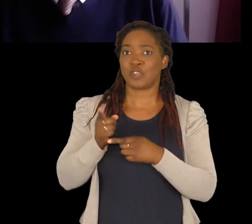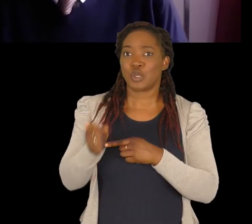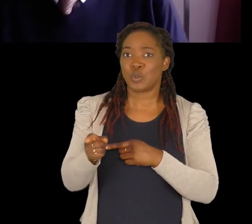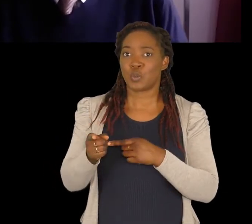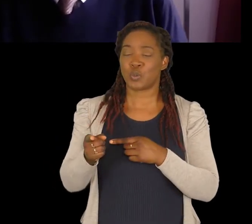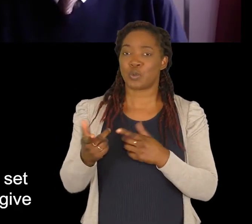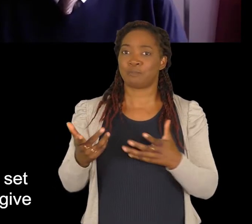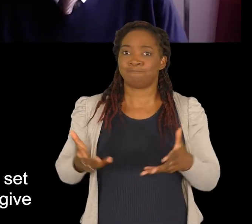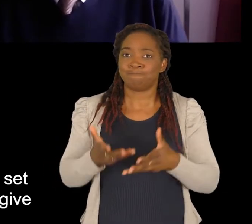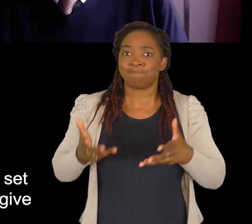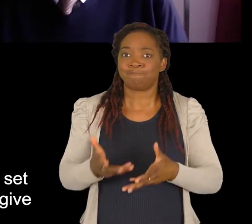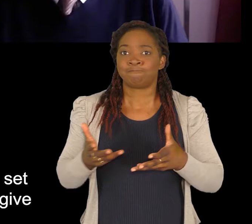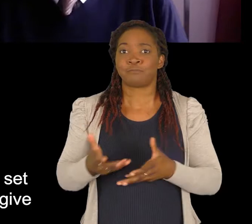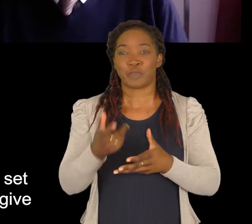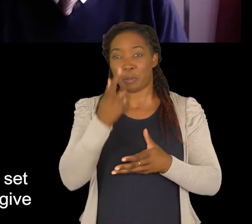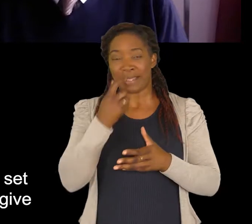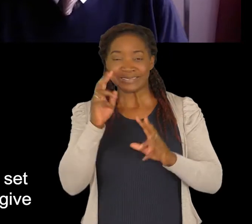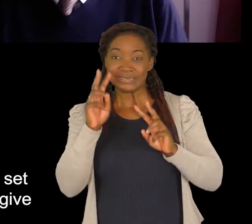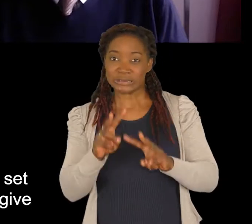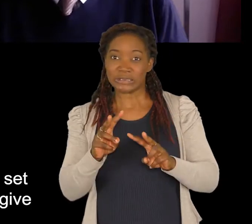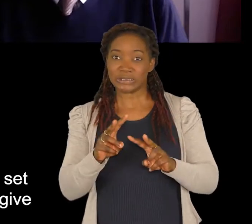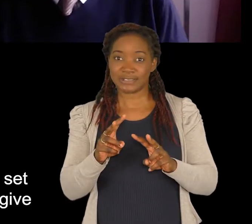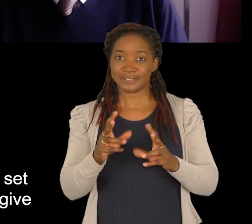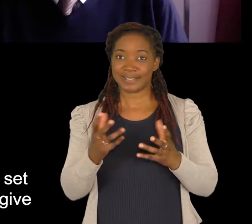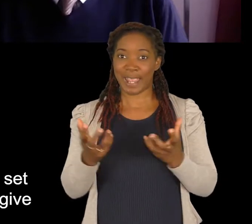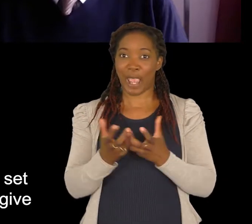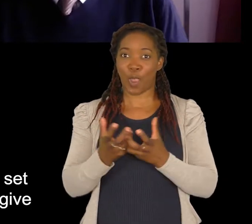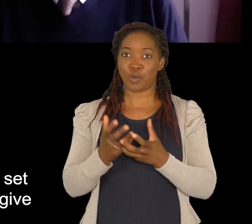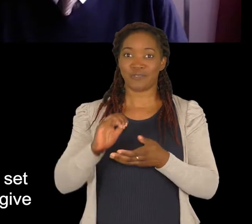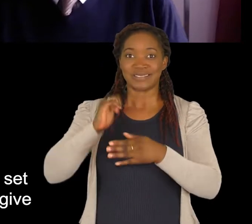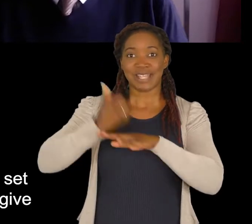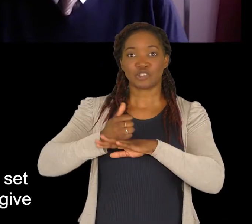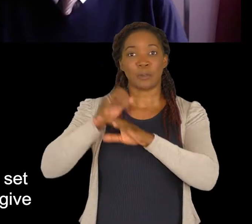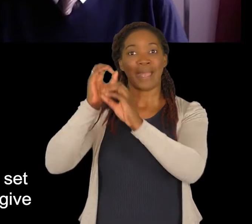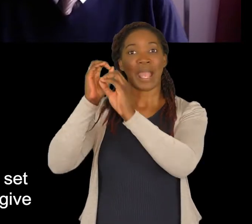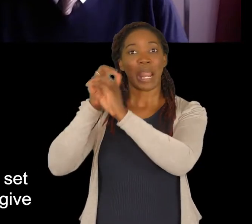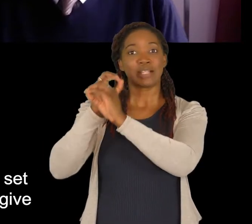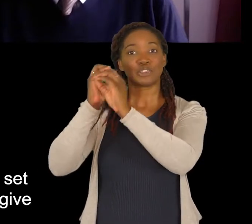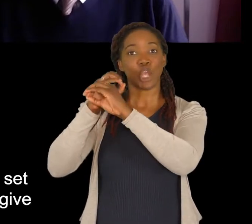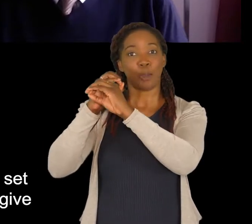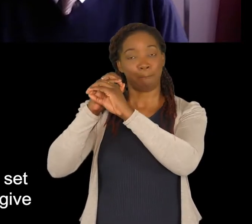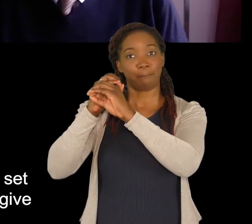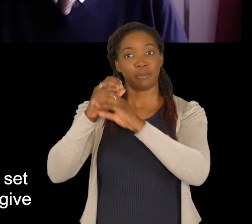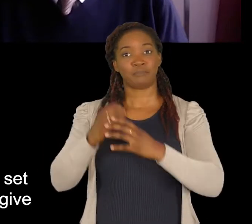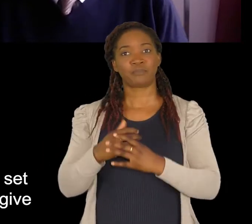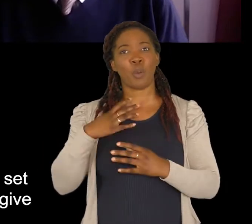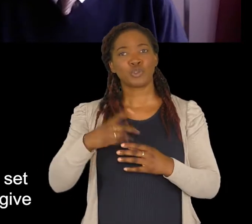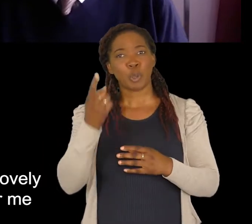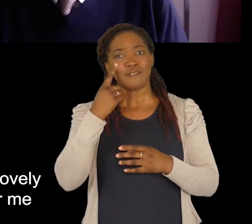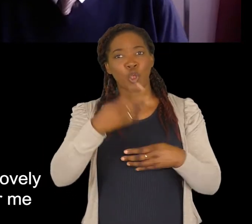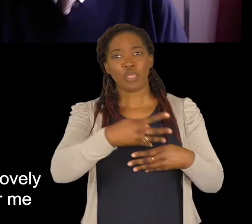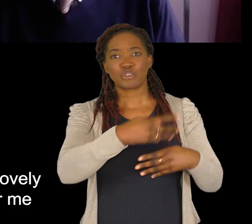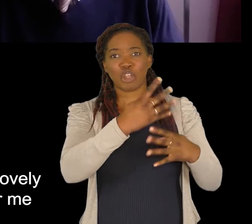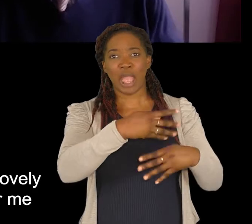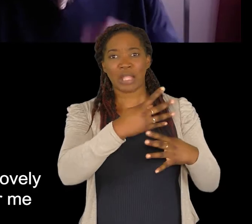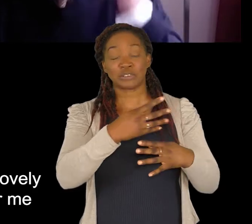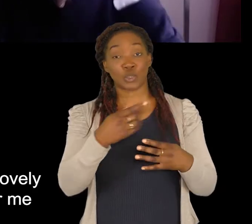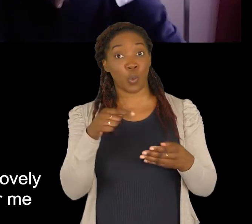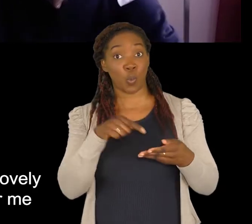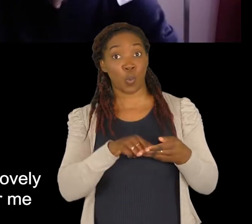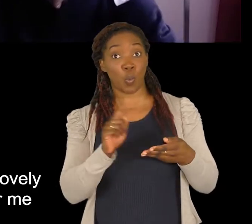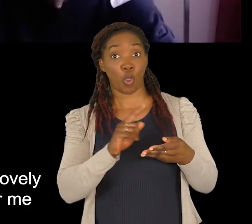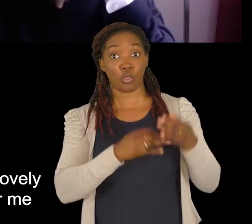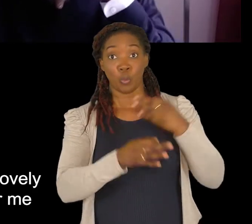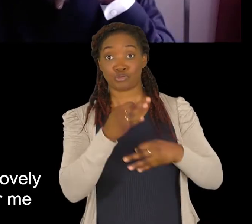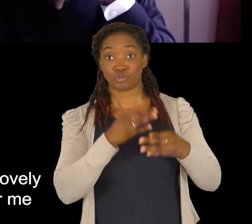you know, we can see that obviously in how you've set up Kaleidoscope. I just want to go to the chat just to give you a sense of sort of what's